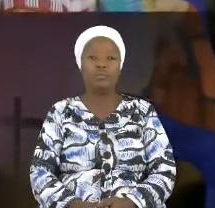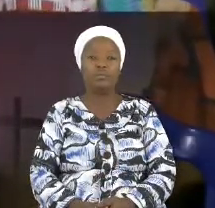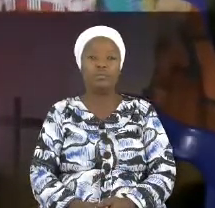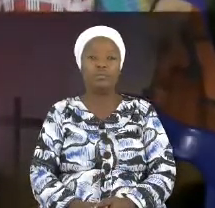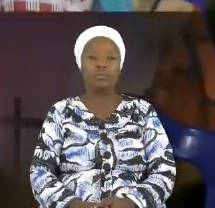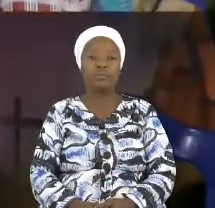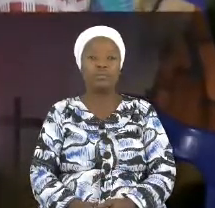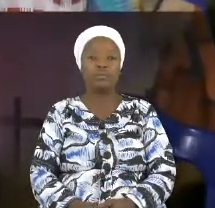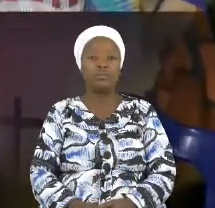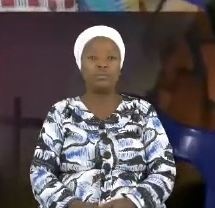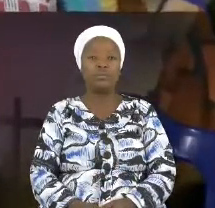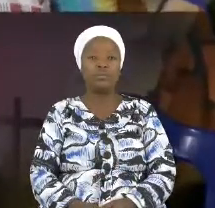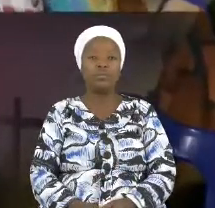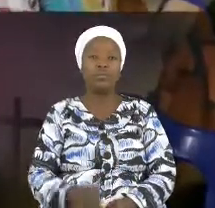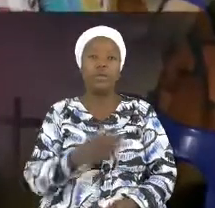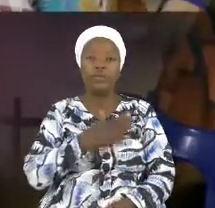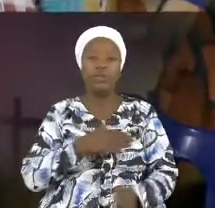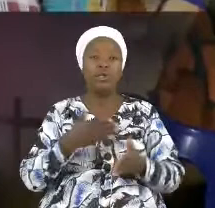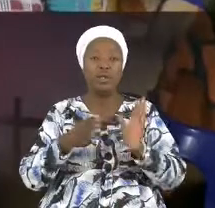Please, let's be fast.